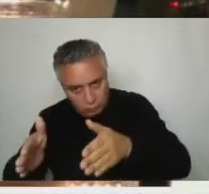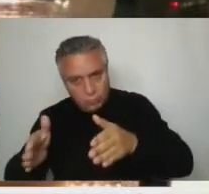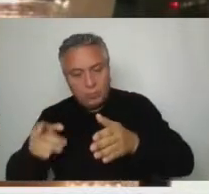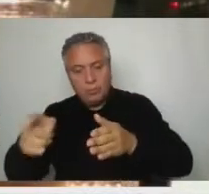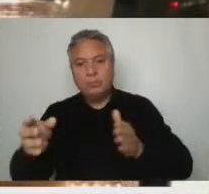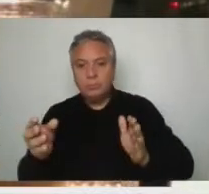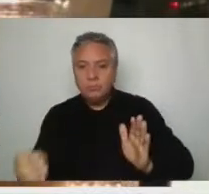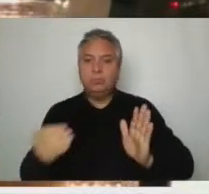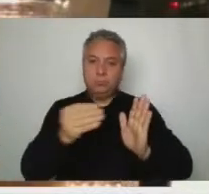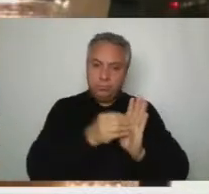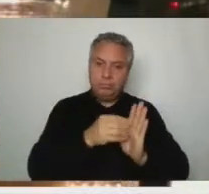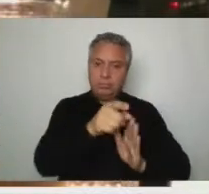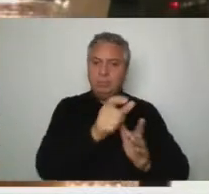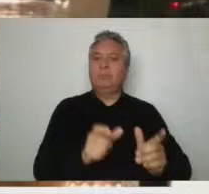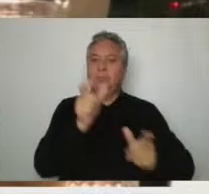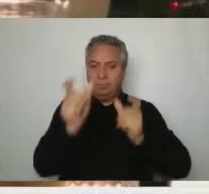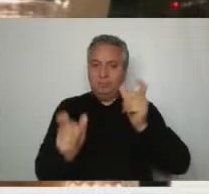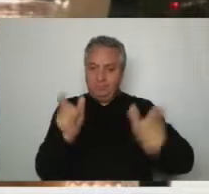care, but